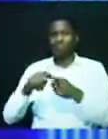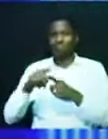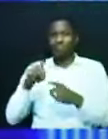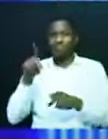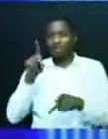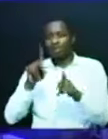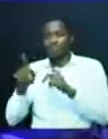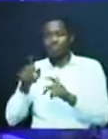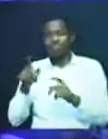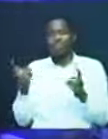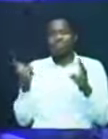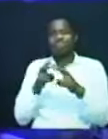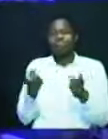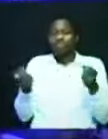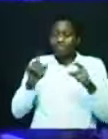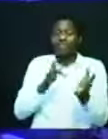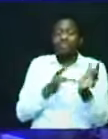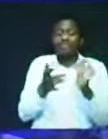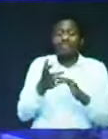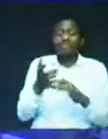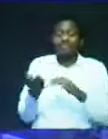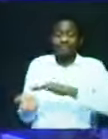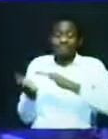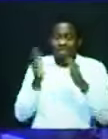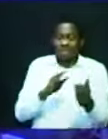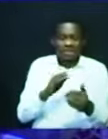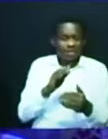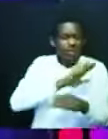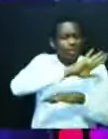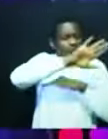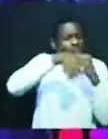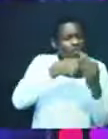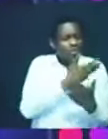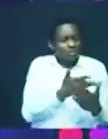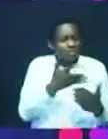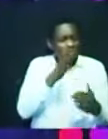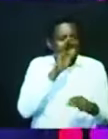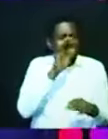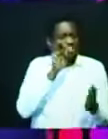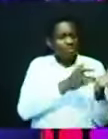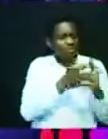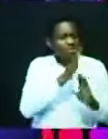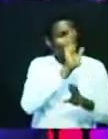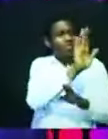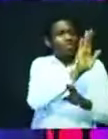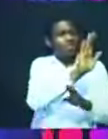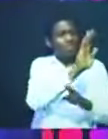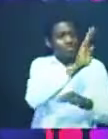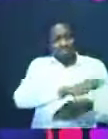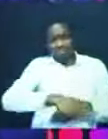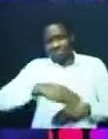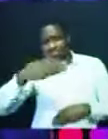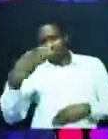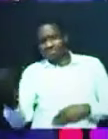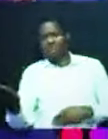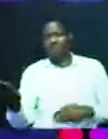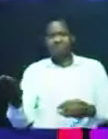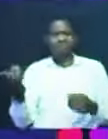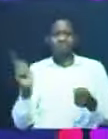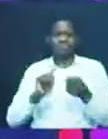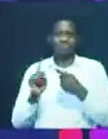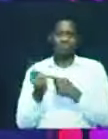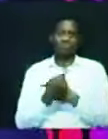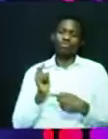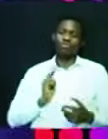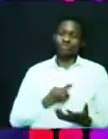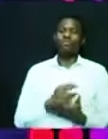ours. Ejapade owe wo wu edija won a wo wo sa ebusu animu. Enti bra Jesus Christ e wi de na ejapade nyina yen